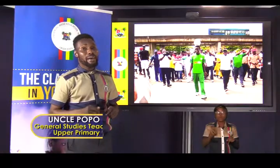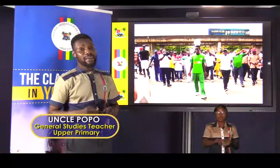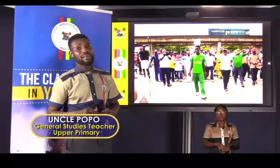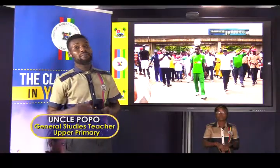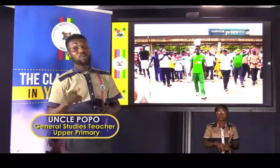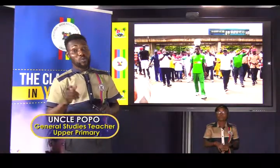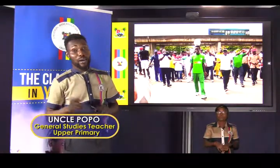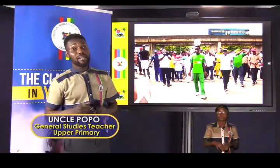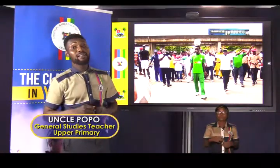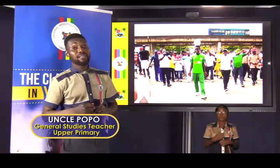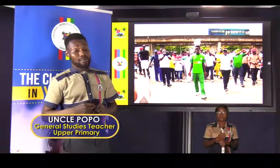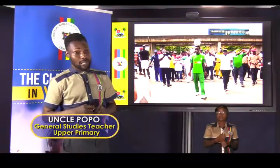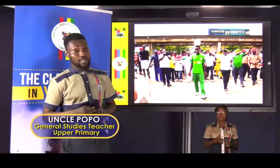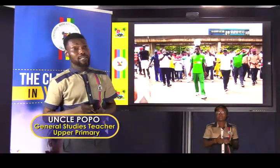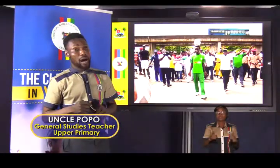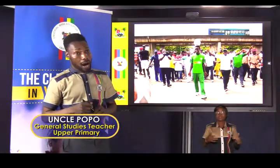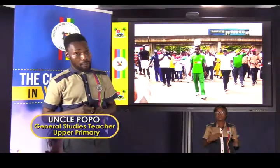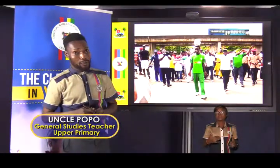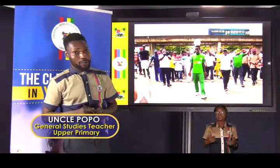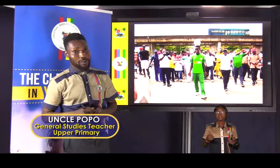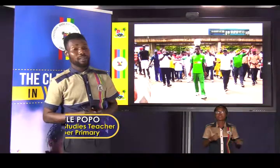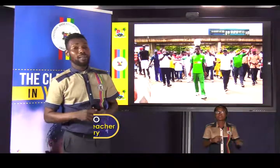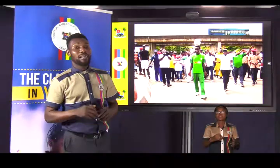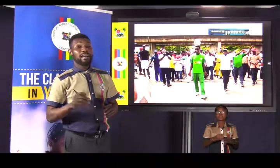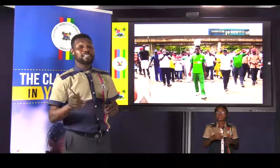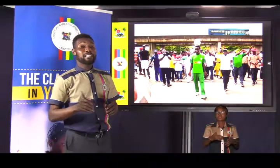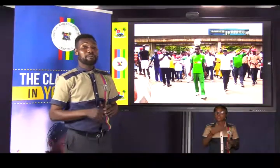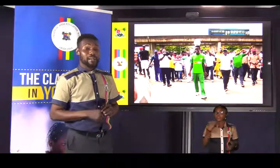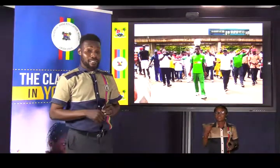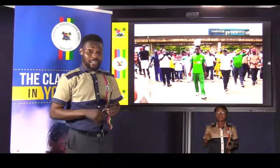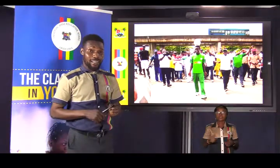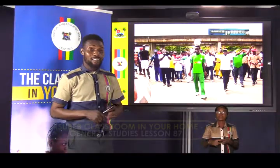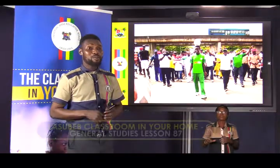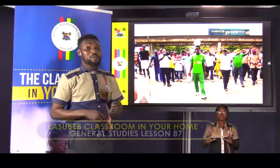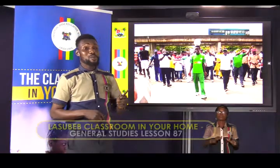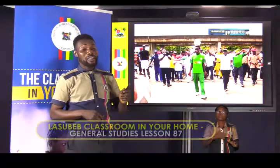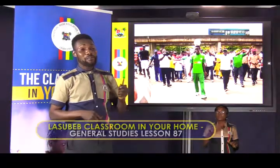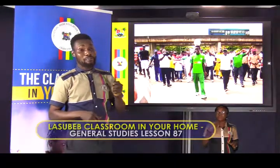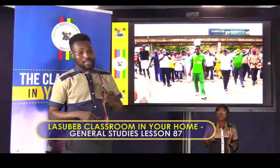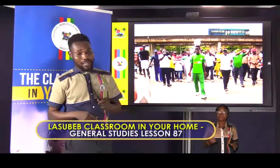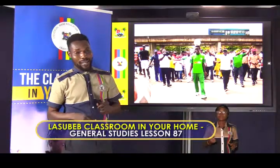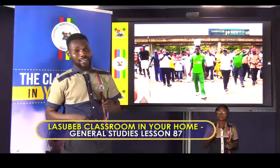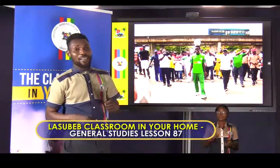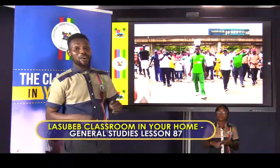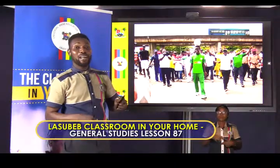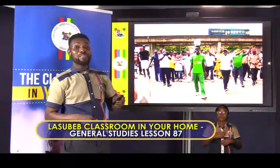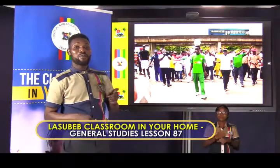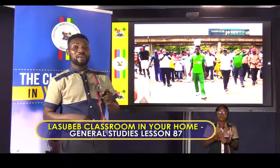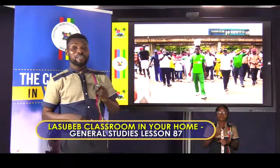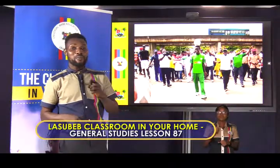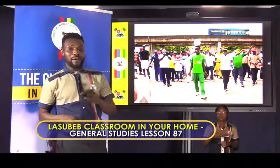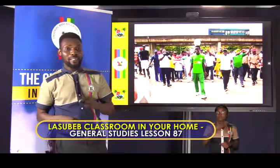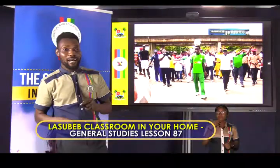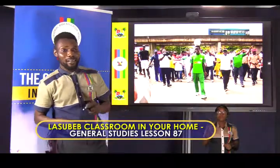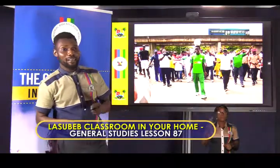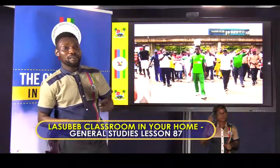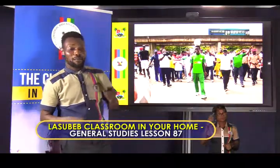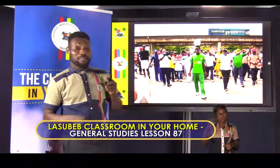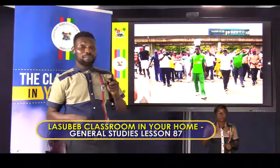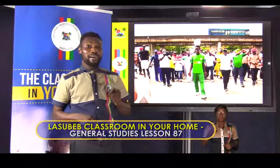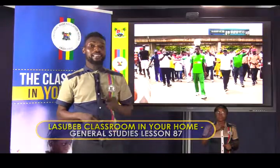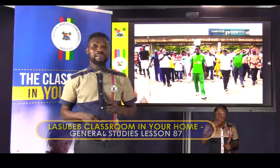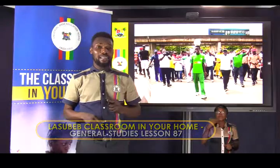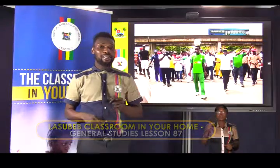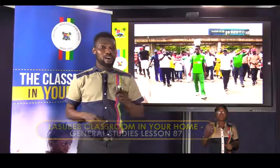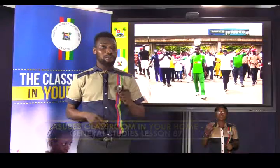also make great things happen. It is better to do it better in order to make you better